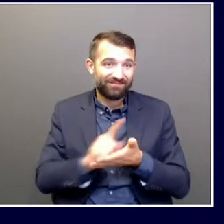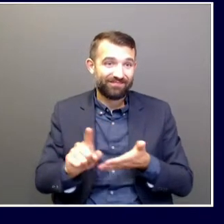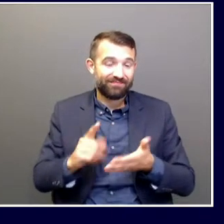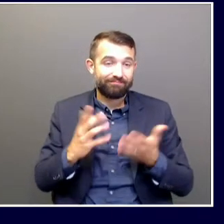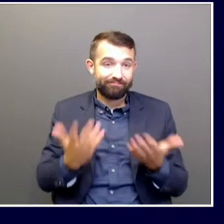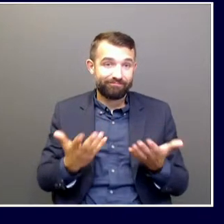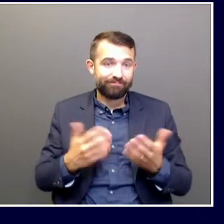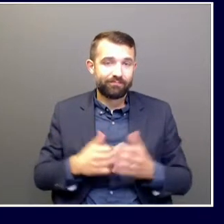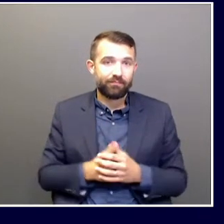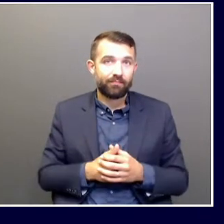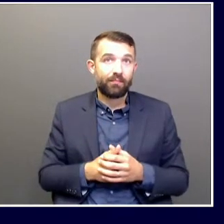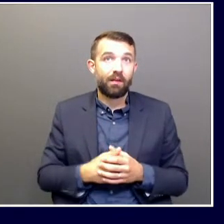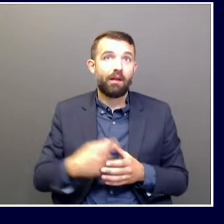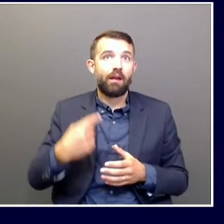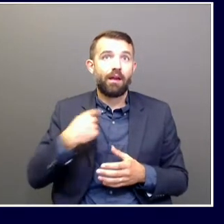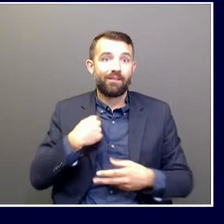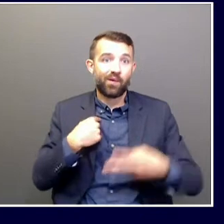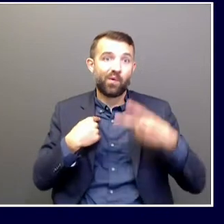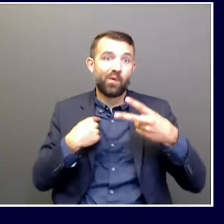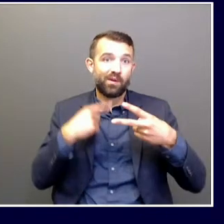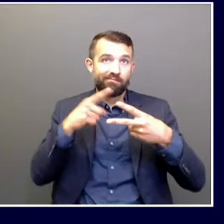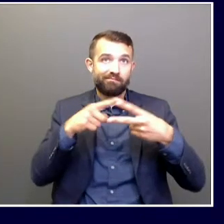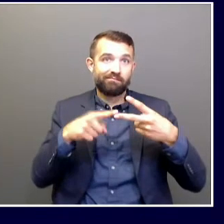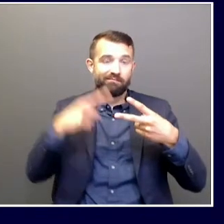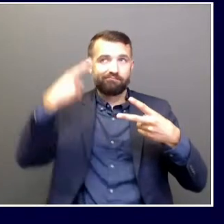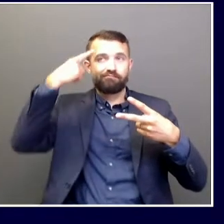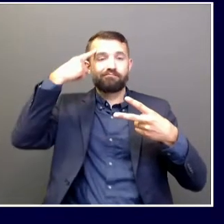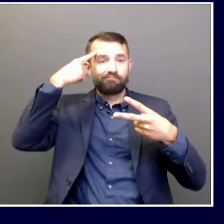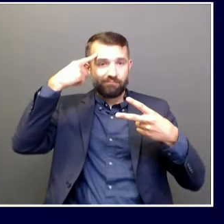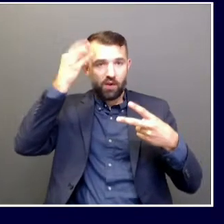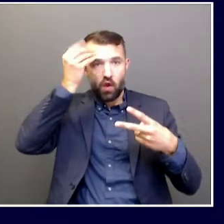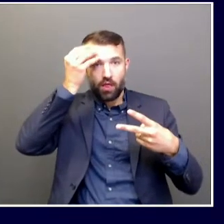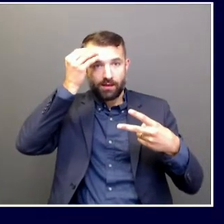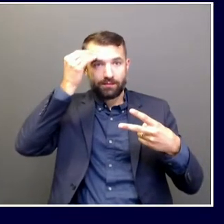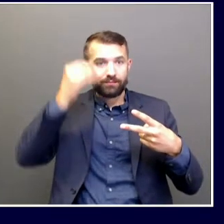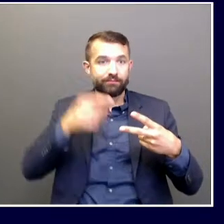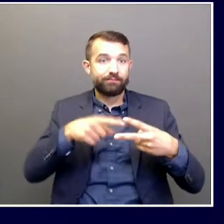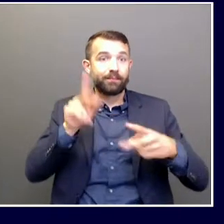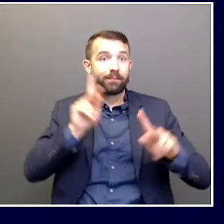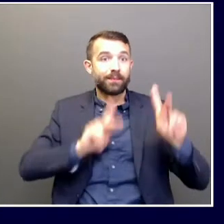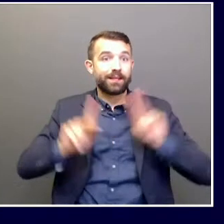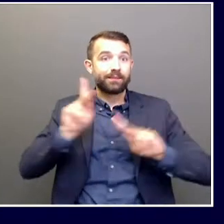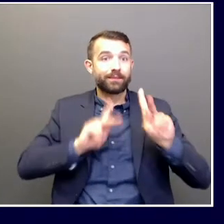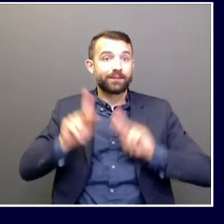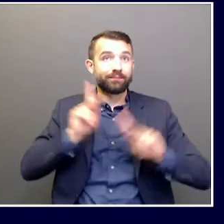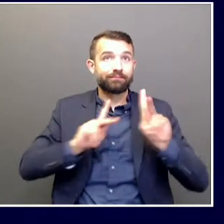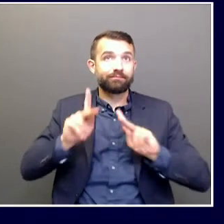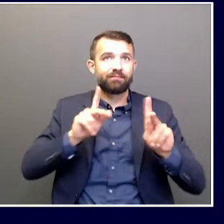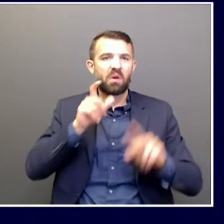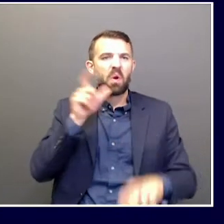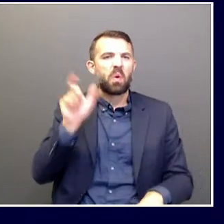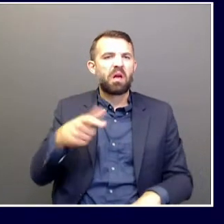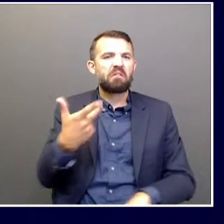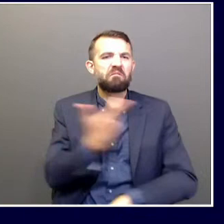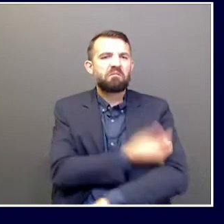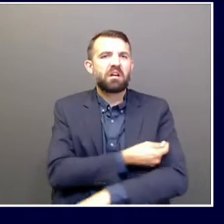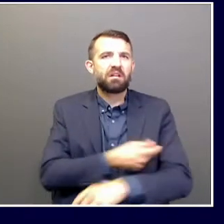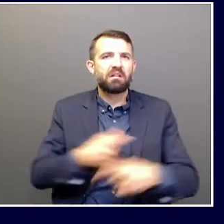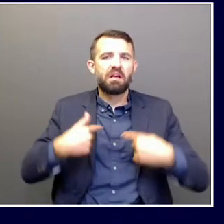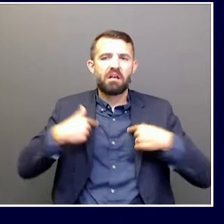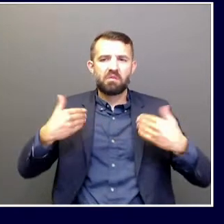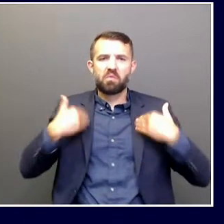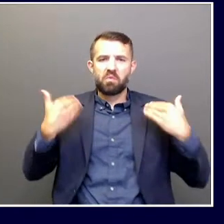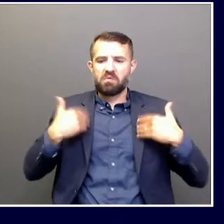thinking that they don't need to get vaccinated because they feel immune, they feel healthy, they feel young, they're young. They don't